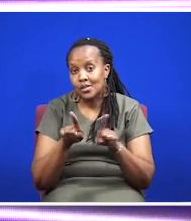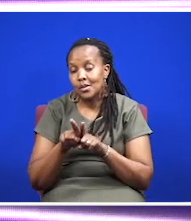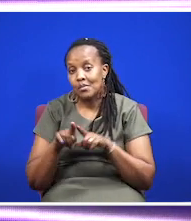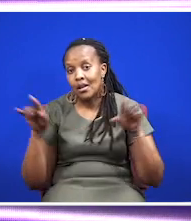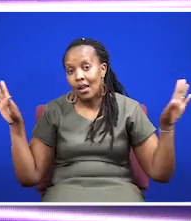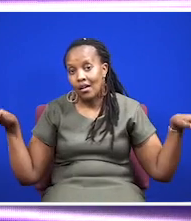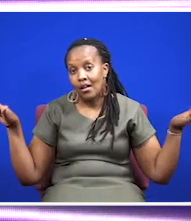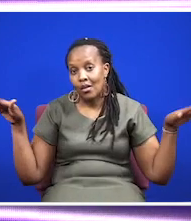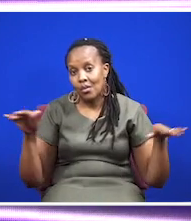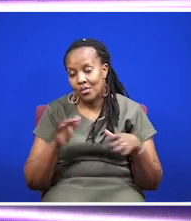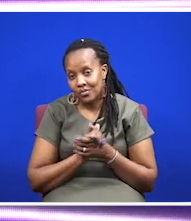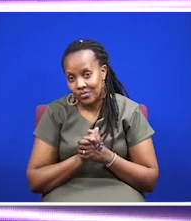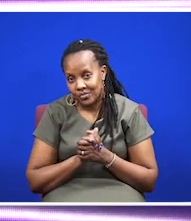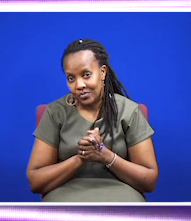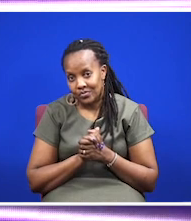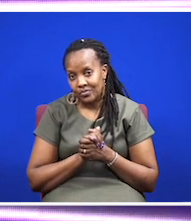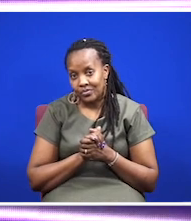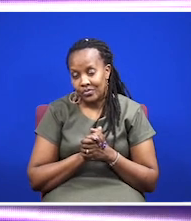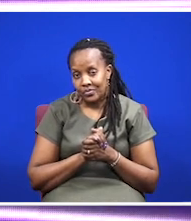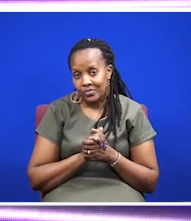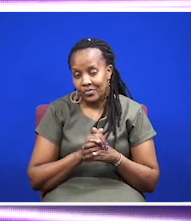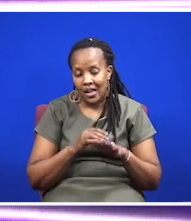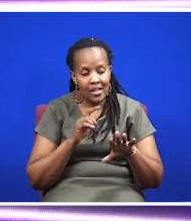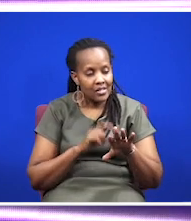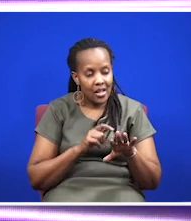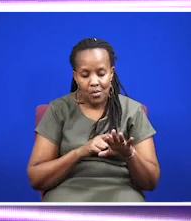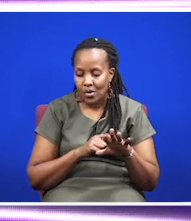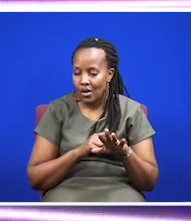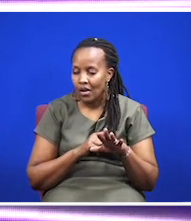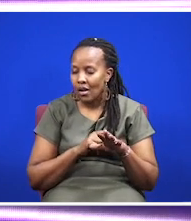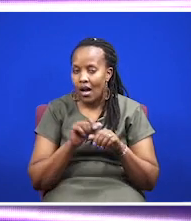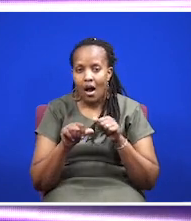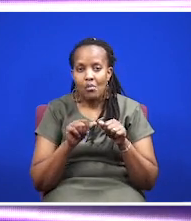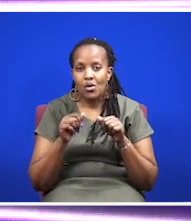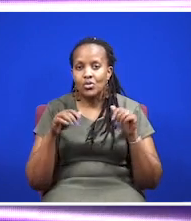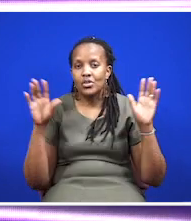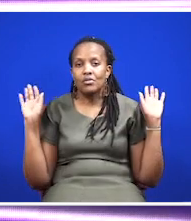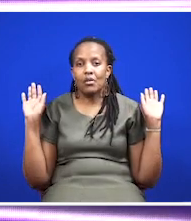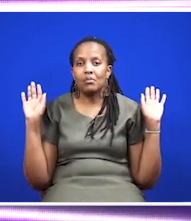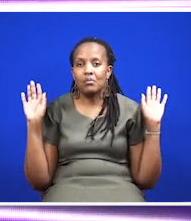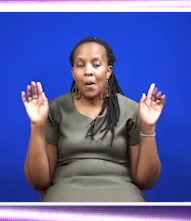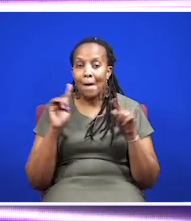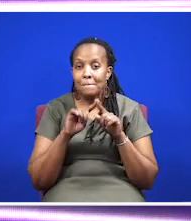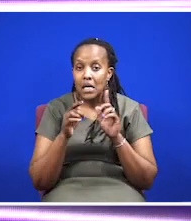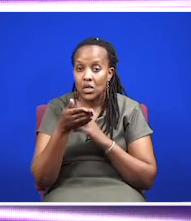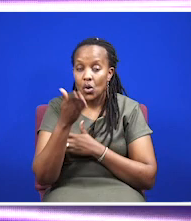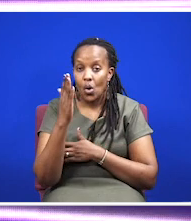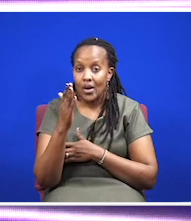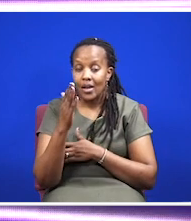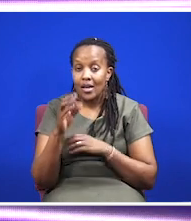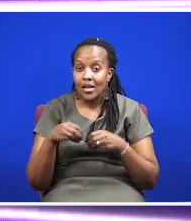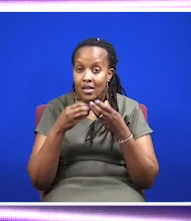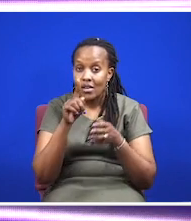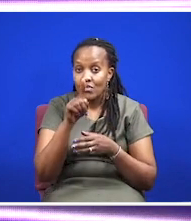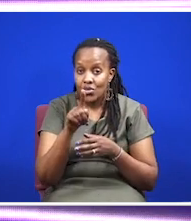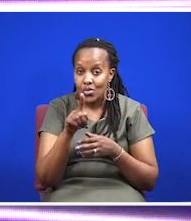refreshed us. We were giving in. We were giving up. But God gave us a new